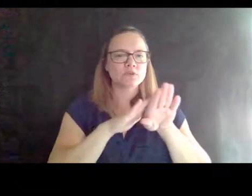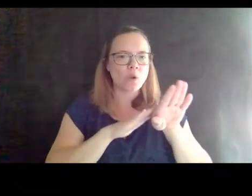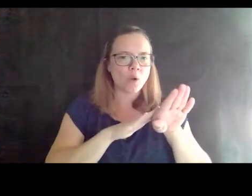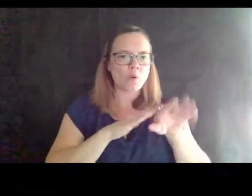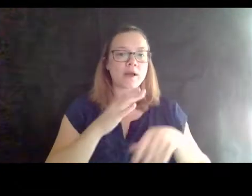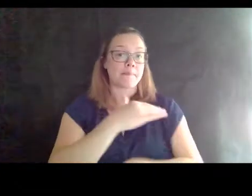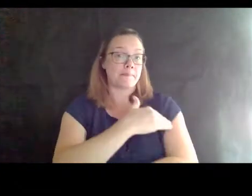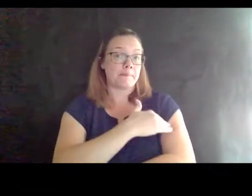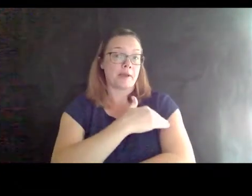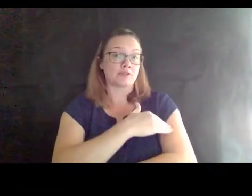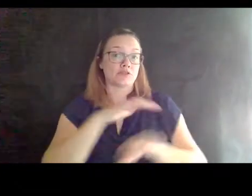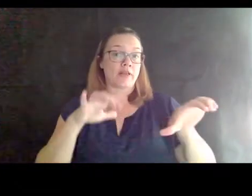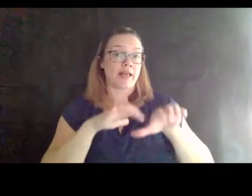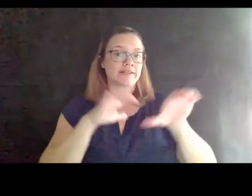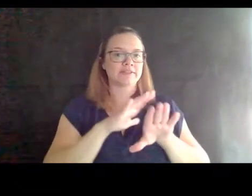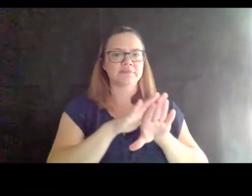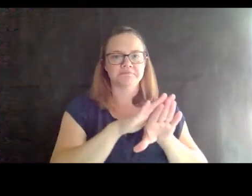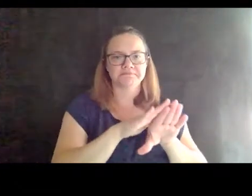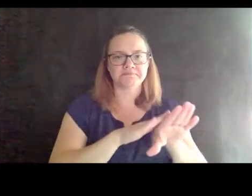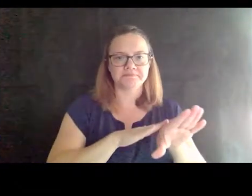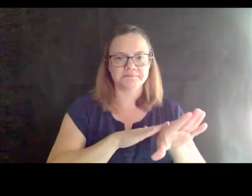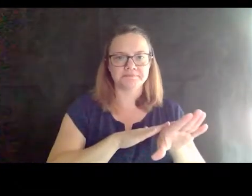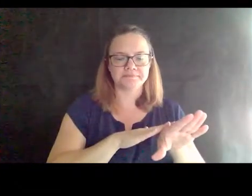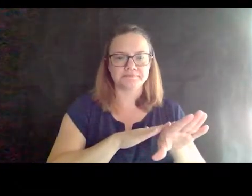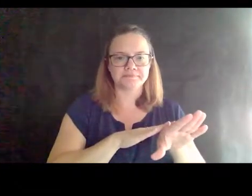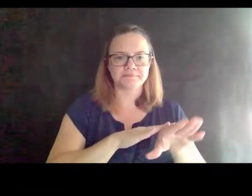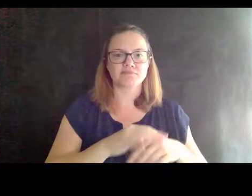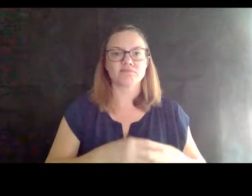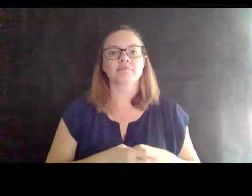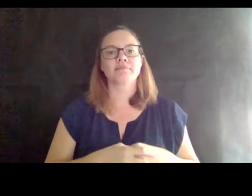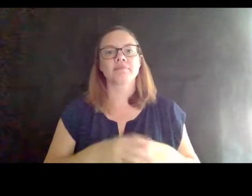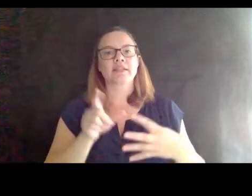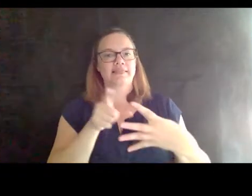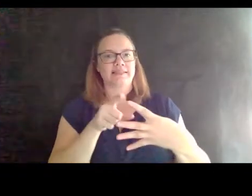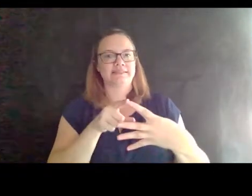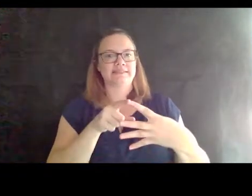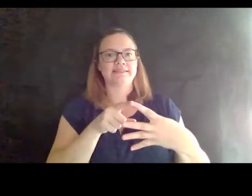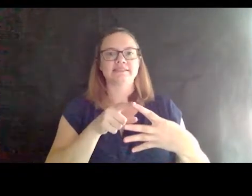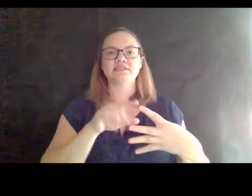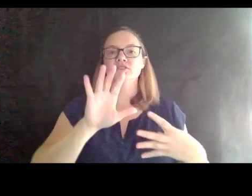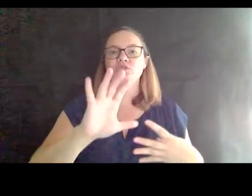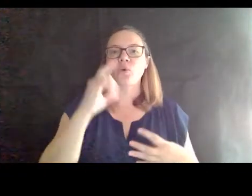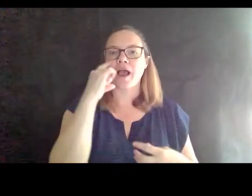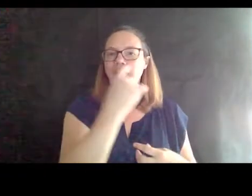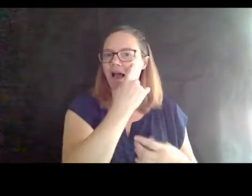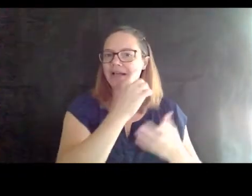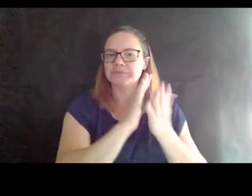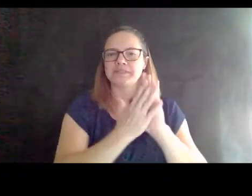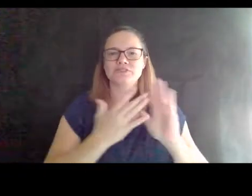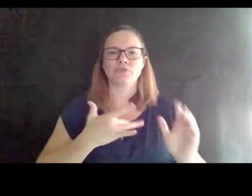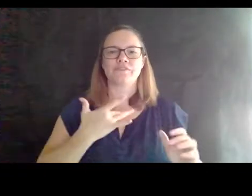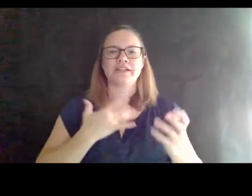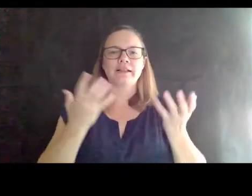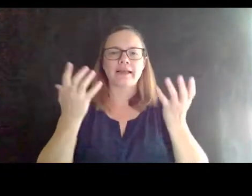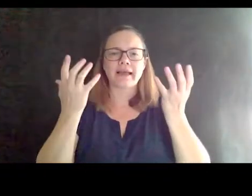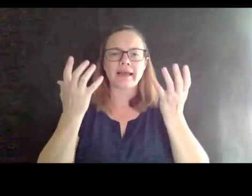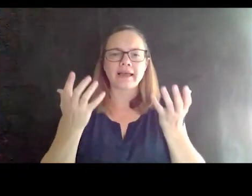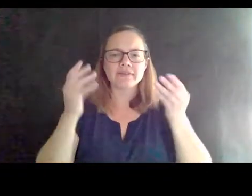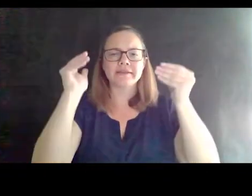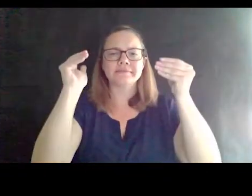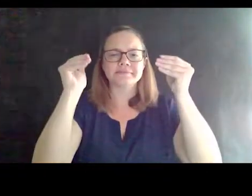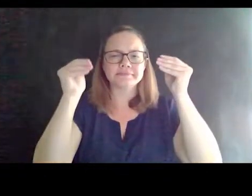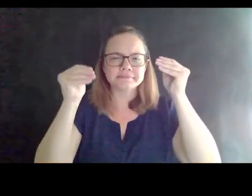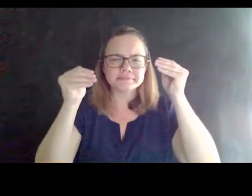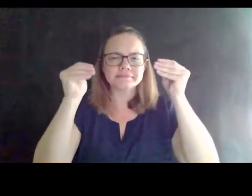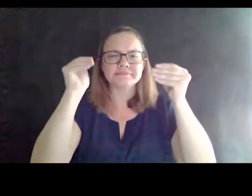activity slows. This is also the stage that when you start to your eyes start to get a little heavy and you might